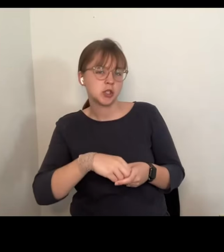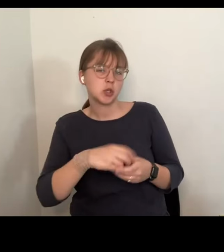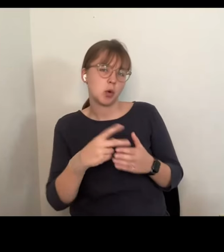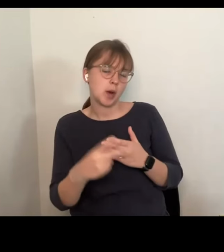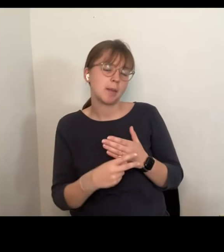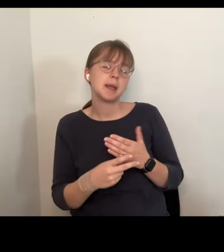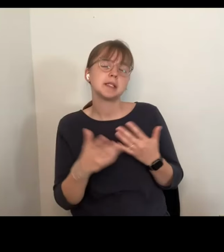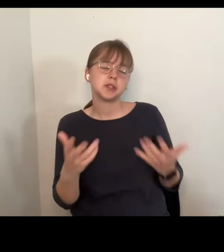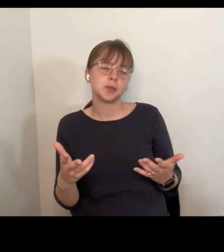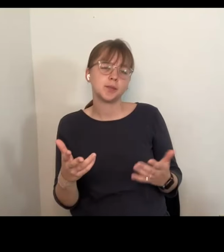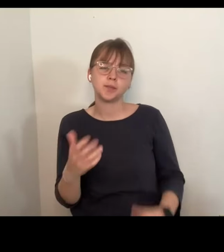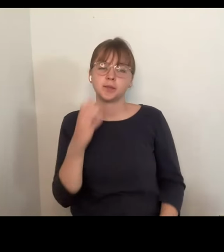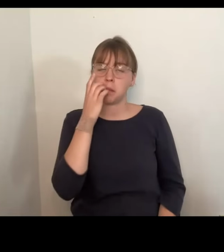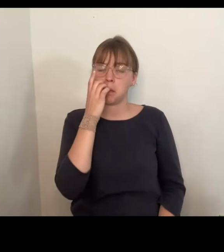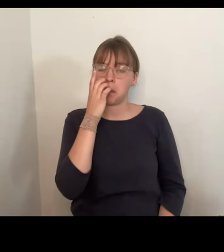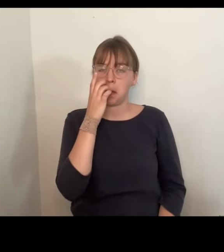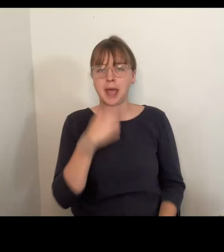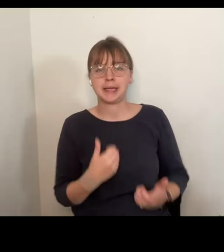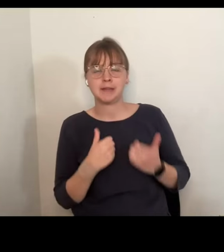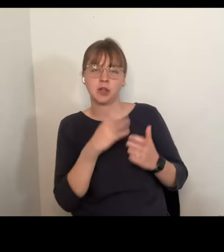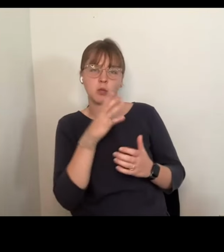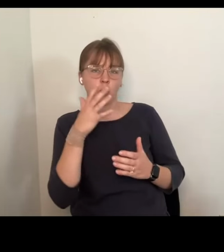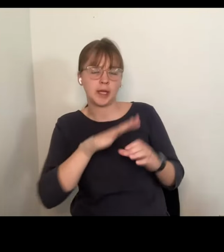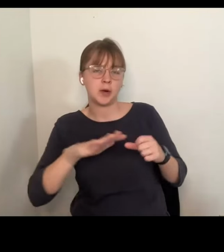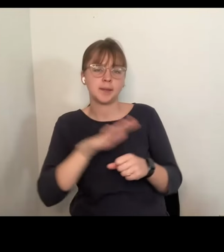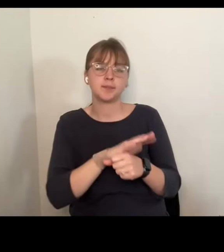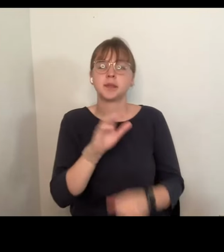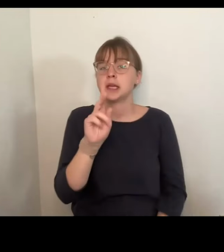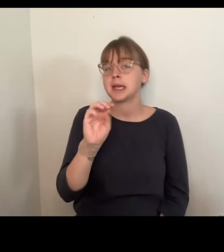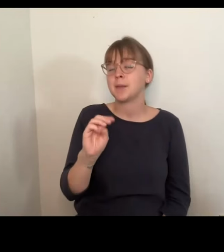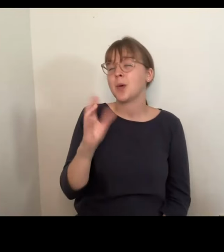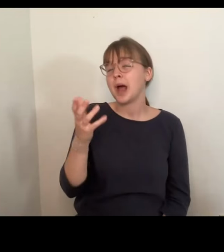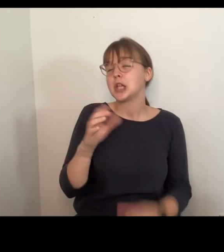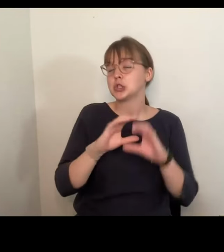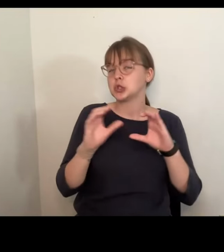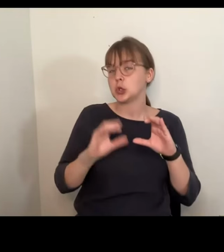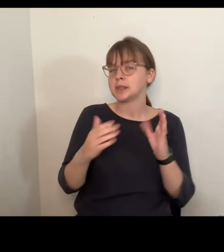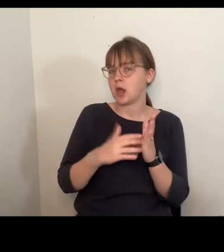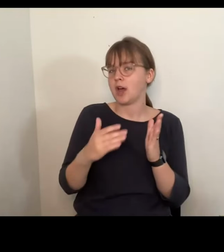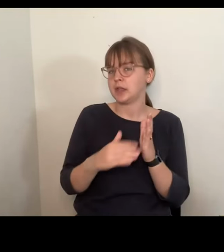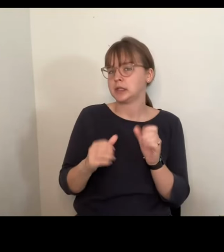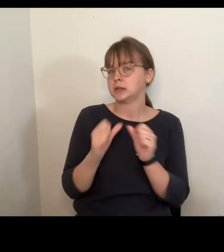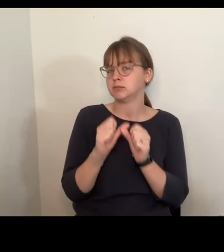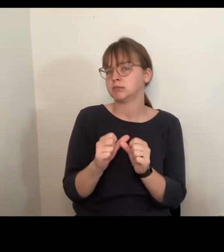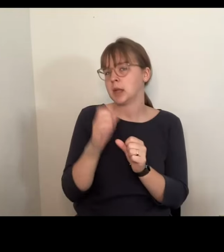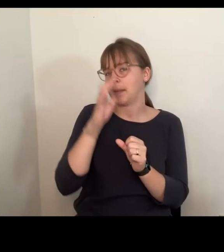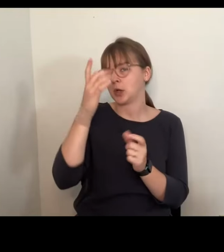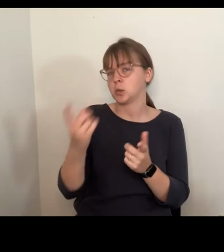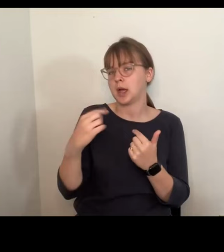is consistently heavily attended. And what happened when COVID hit us all and we all moved